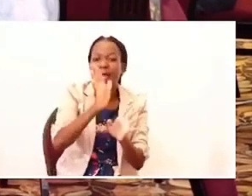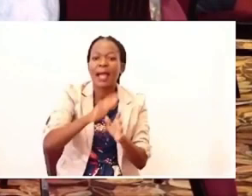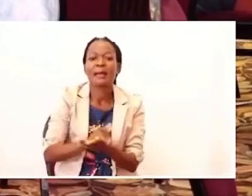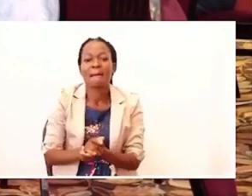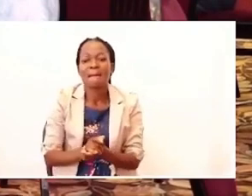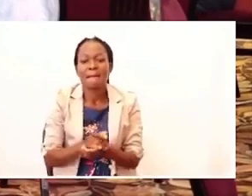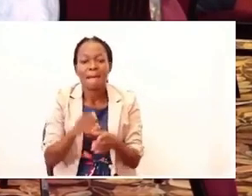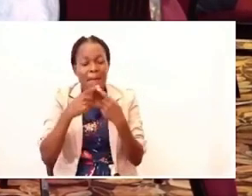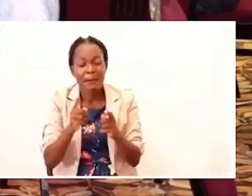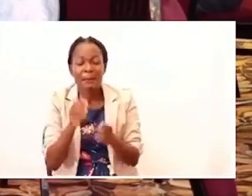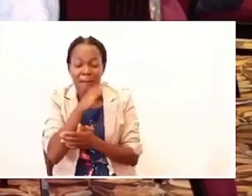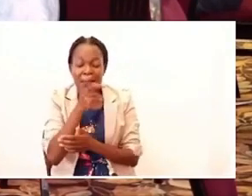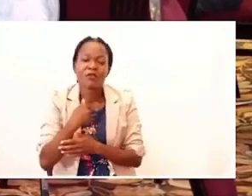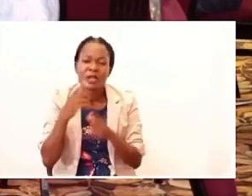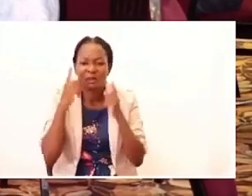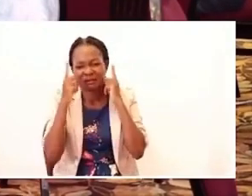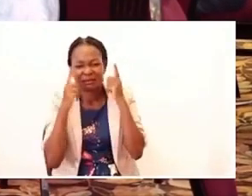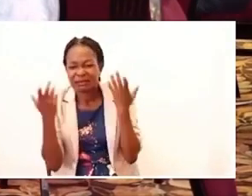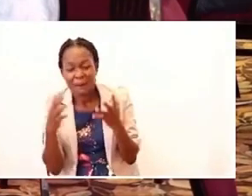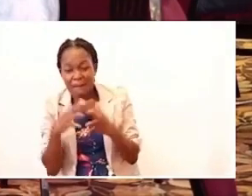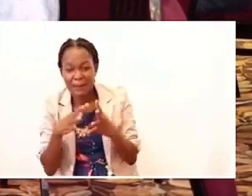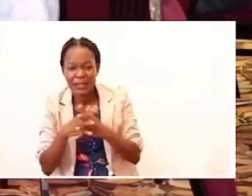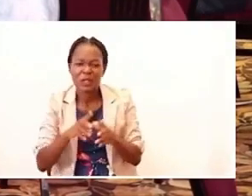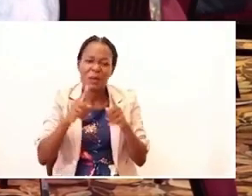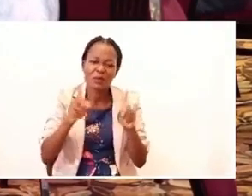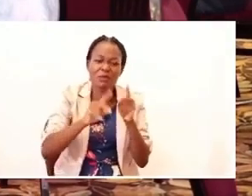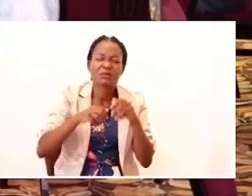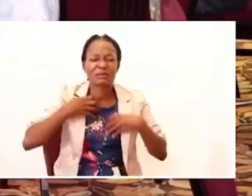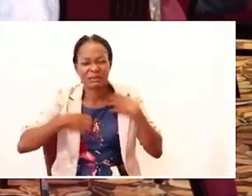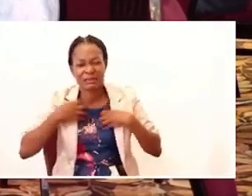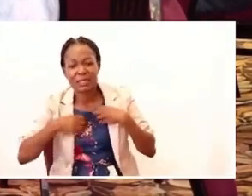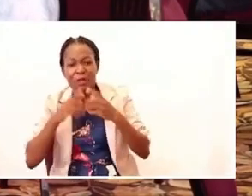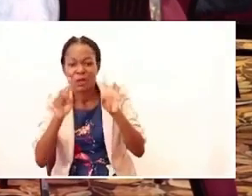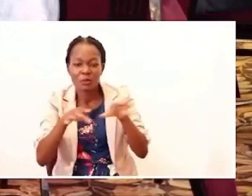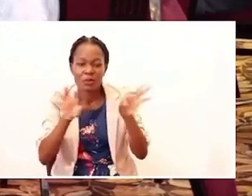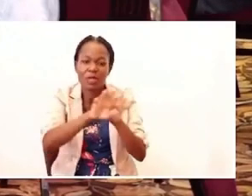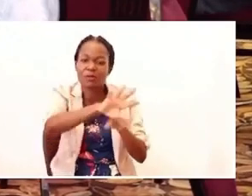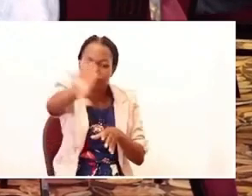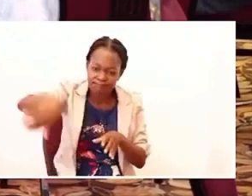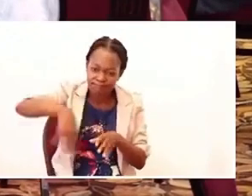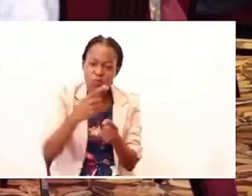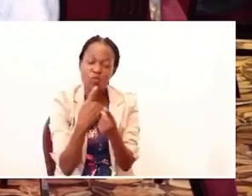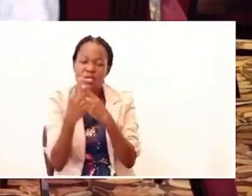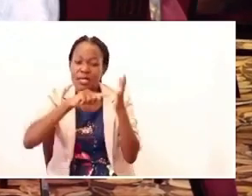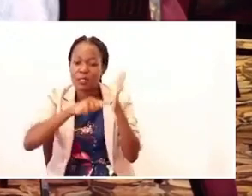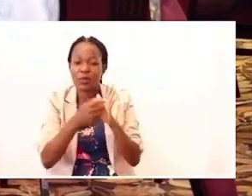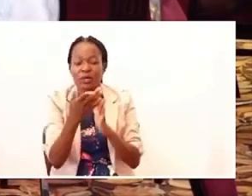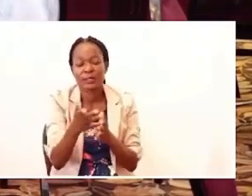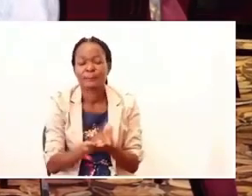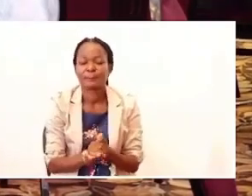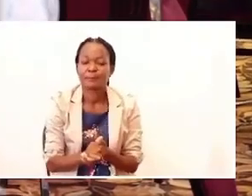And finally, we must be concerned, and I hope that the conference will actually discuss this point,